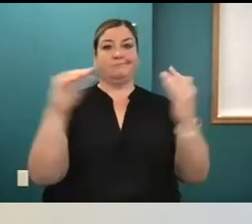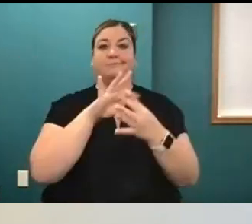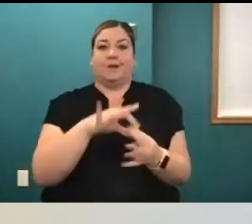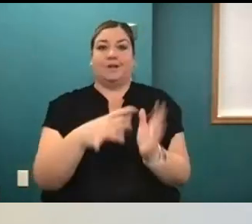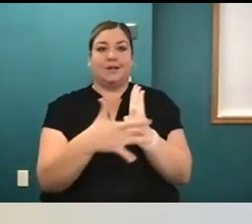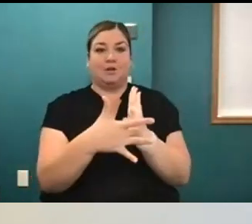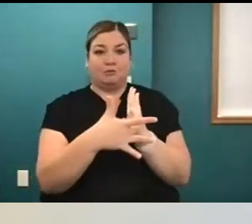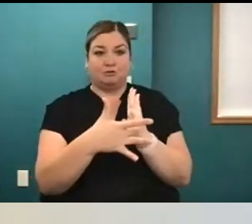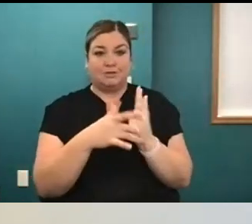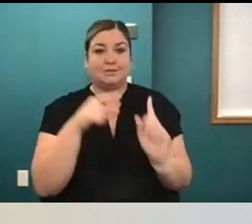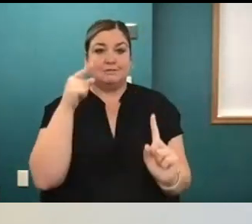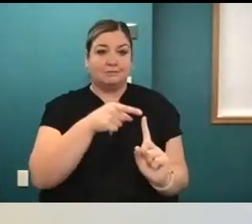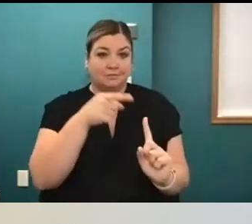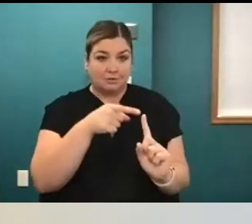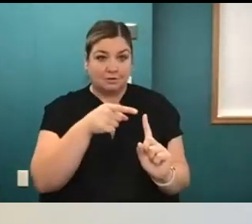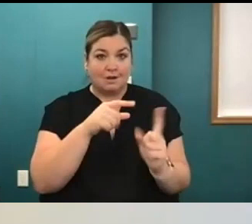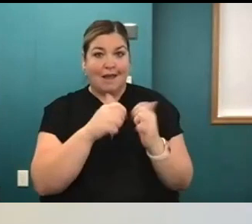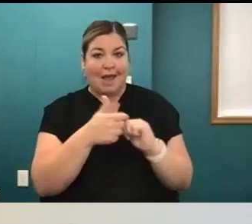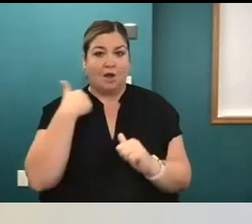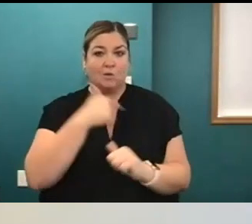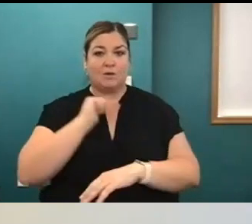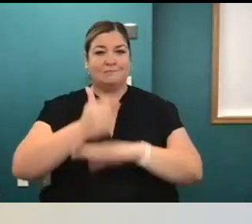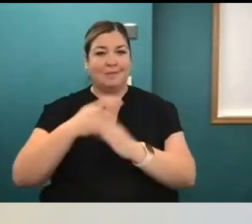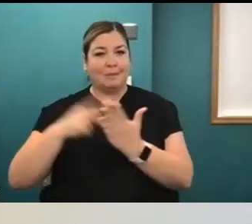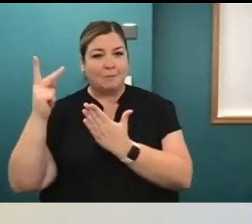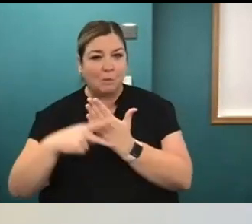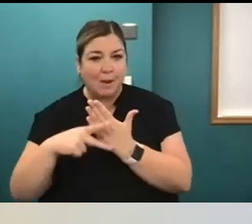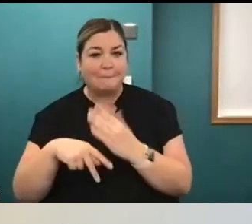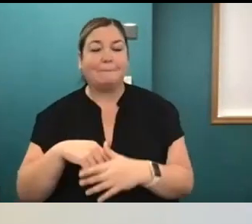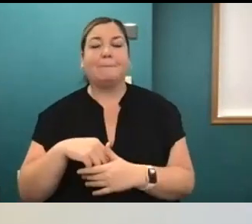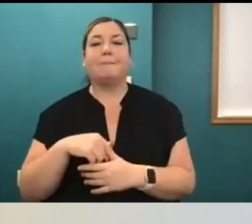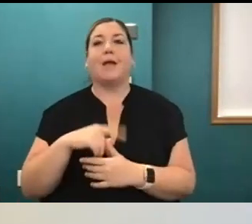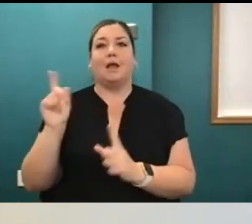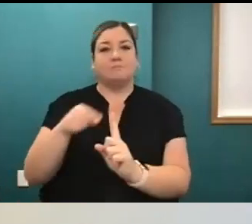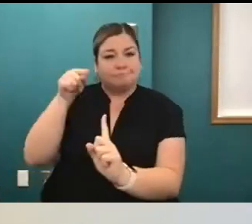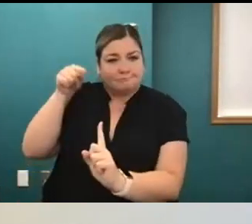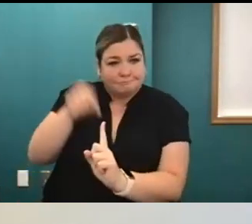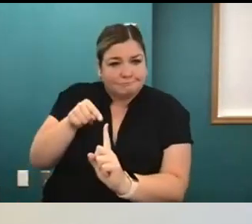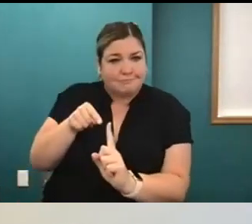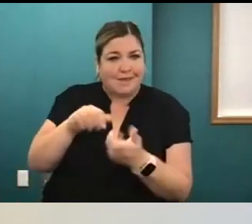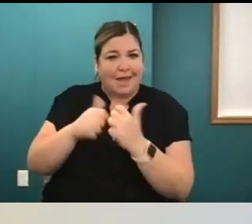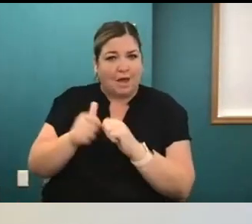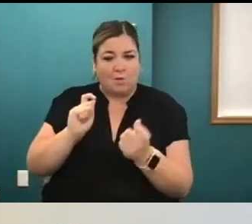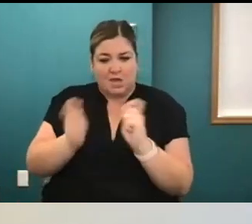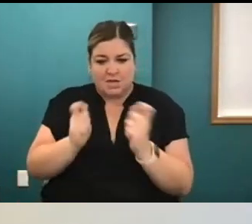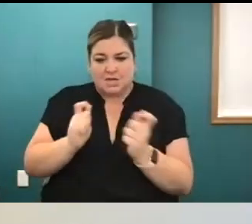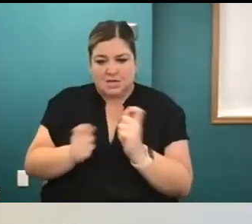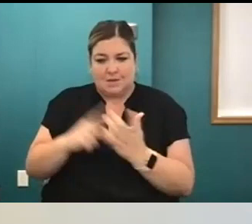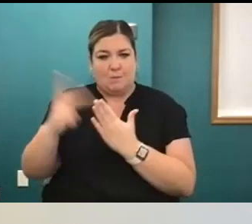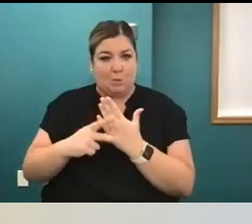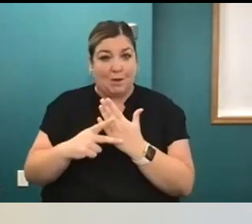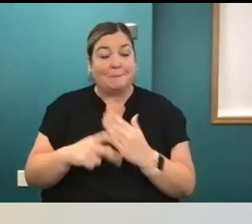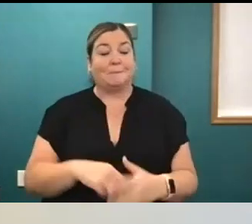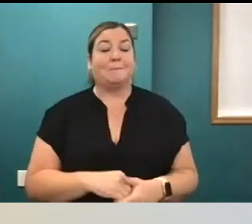with regards to the way that we program and the specificity in which we program the device. But the good news